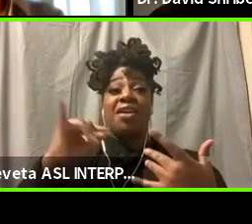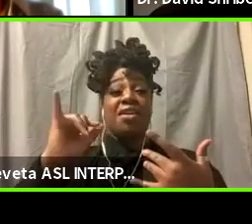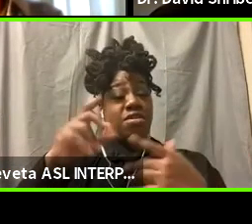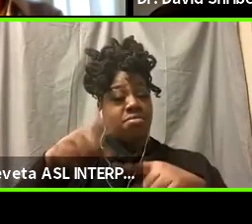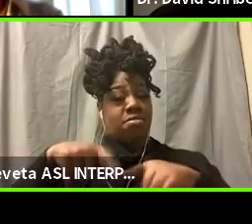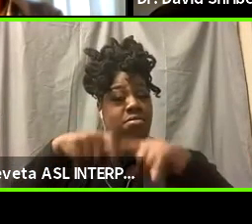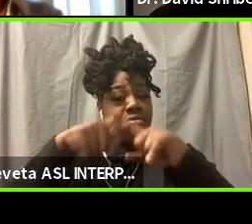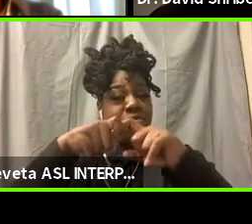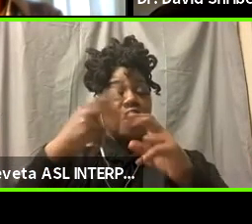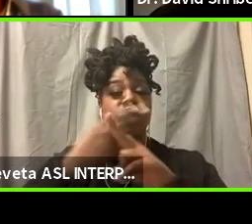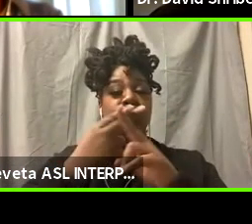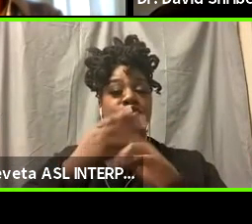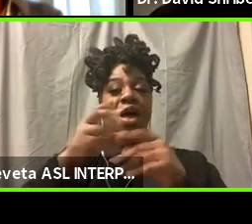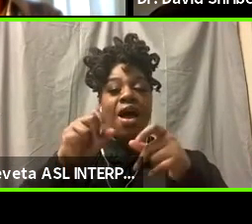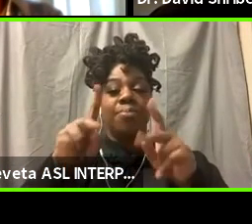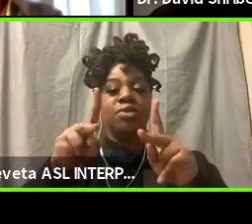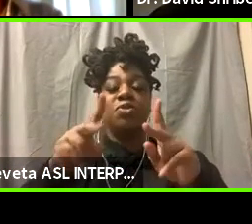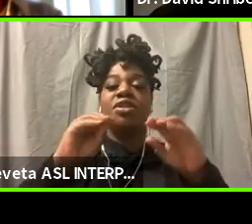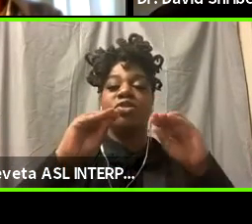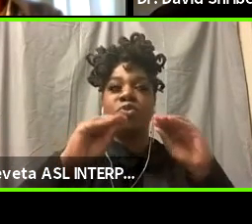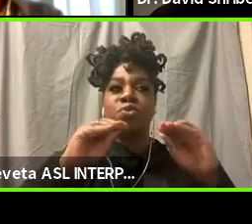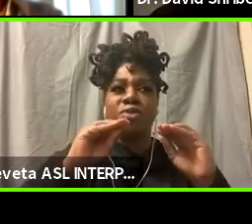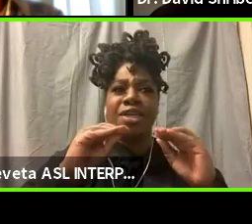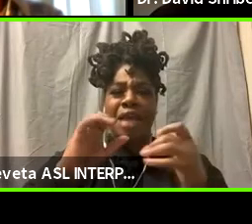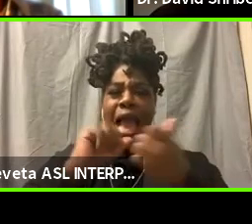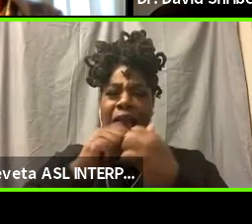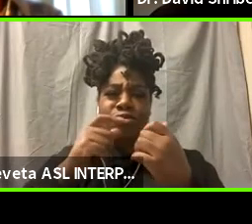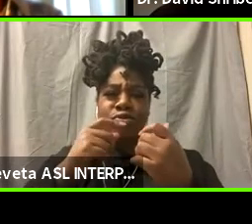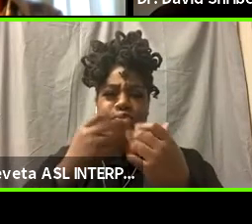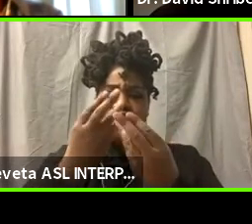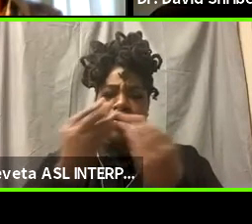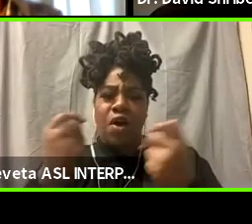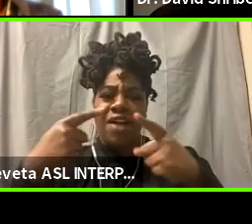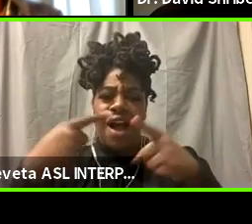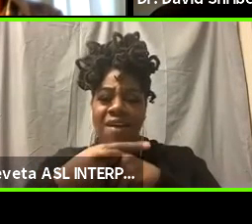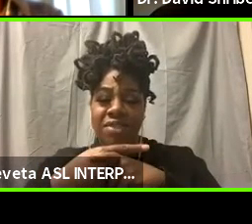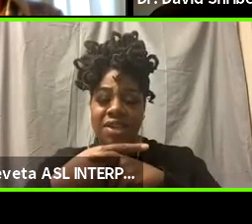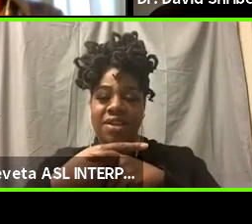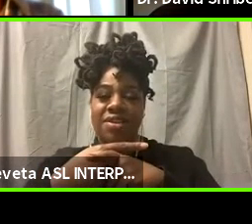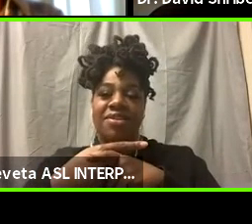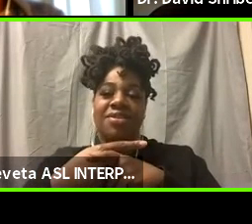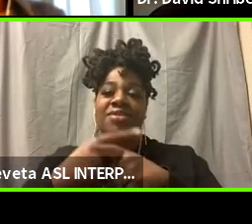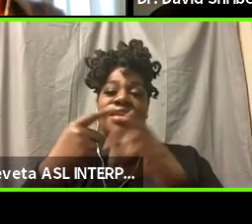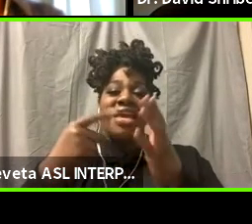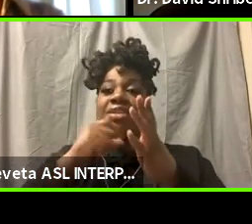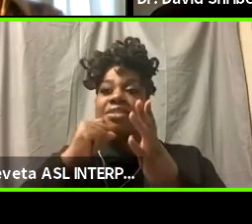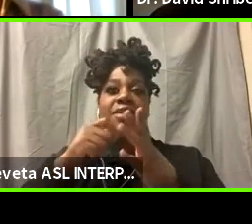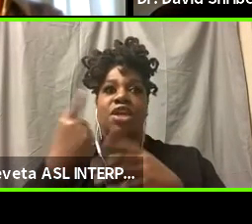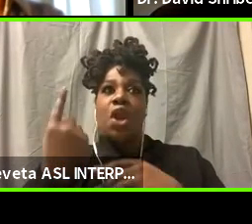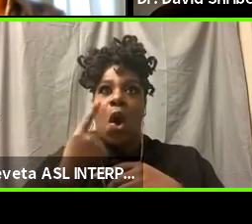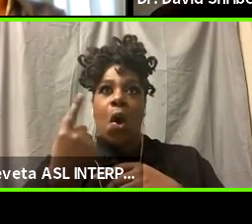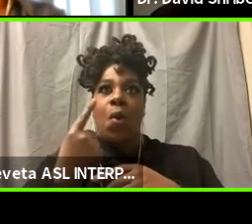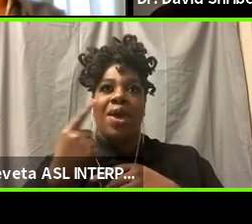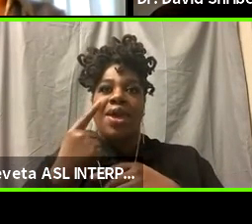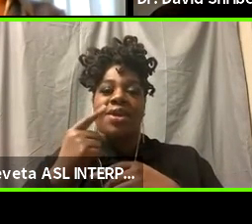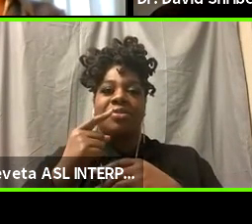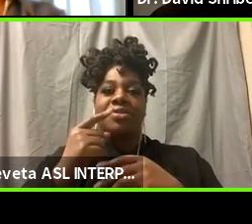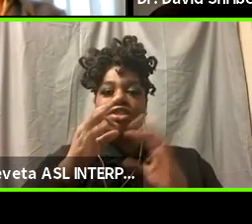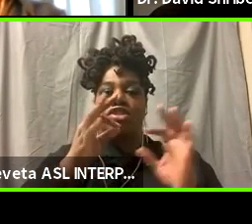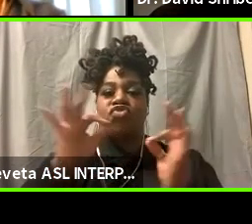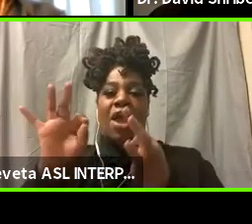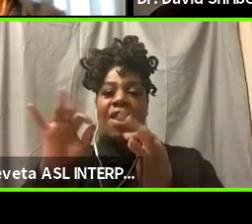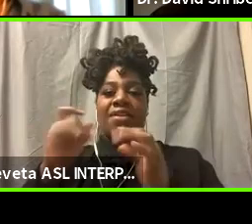that doesn't take away or just has to always be something in, you know, like, I add this something in addition to what we already